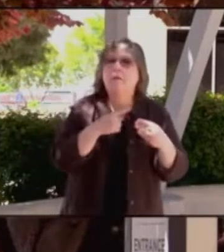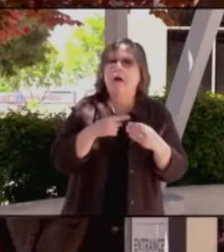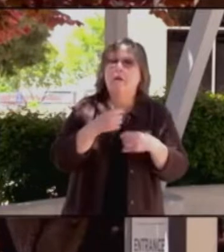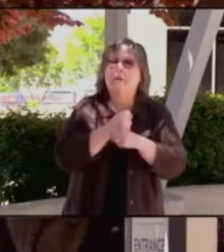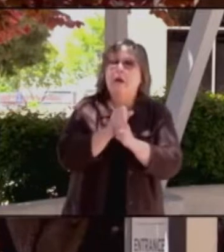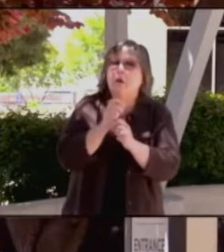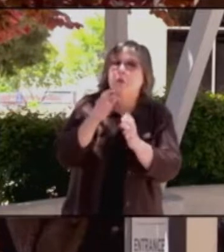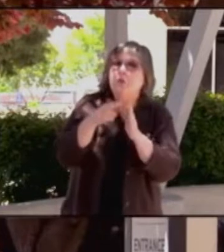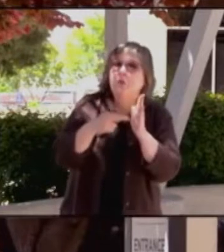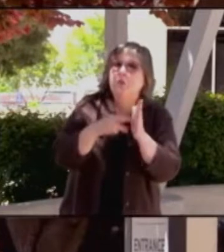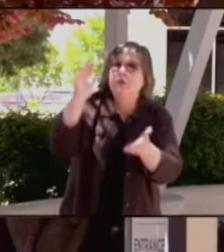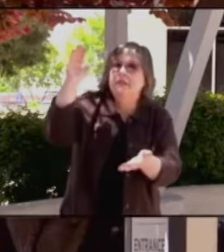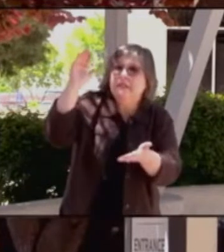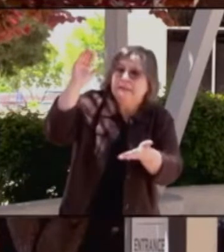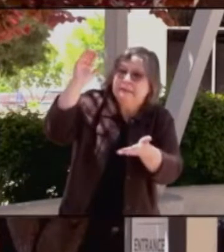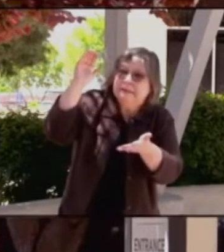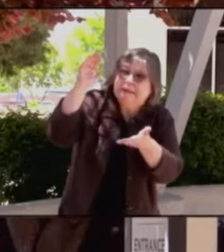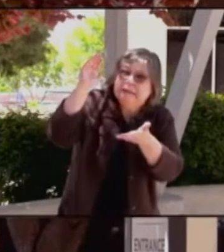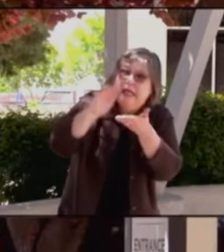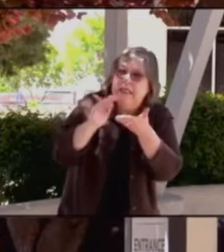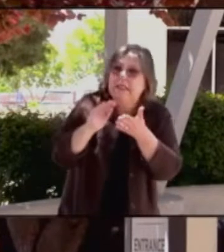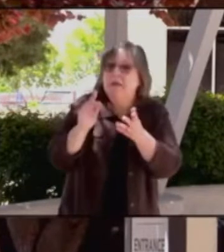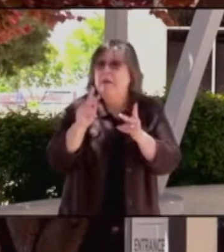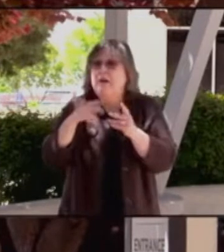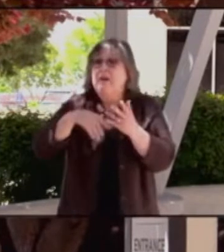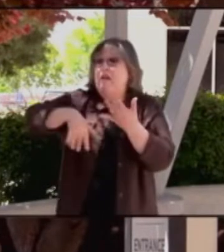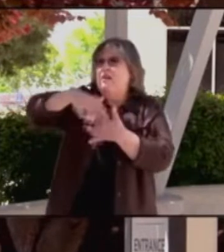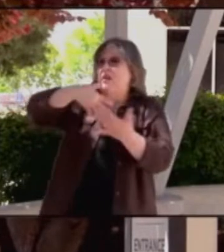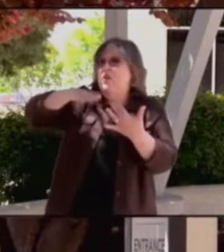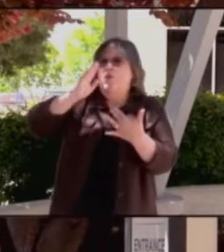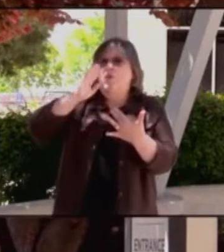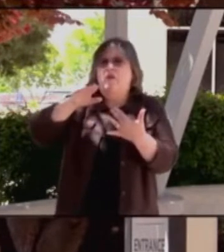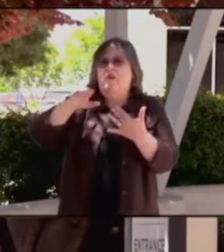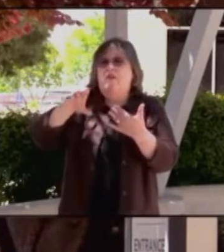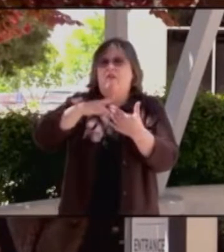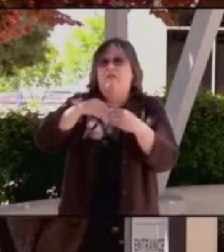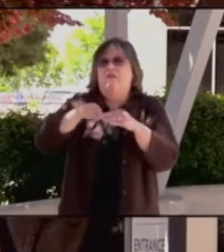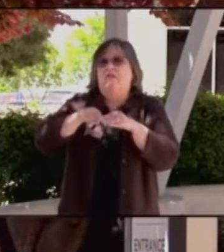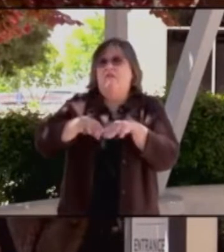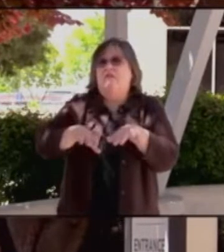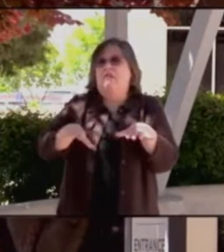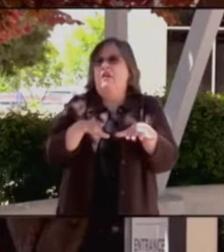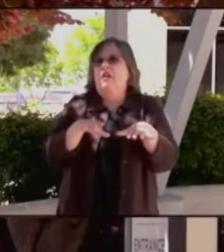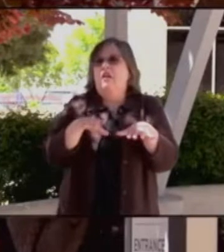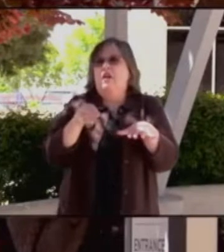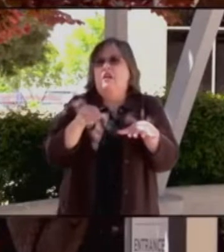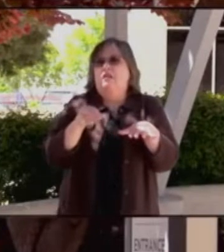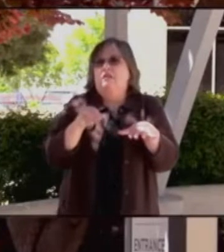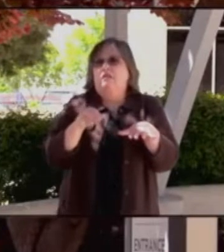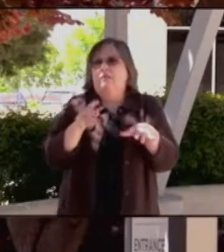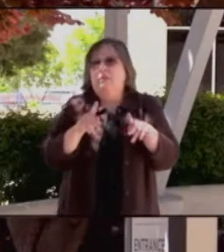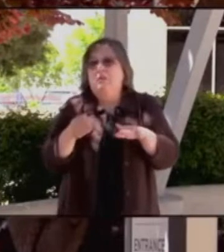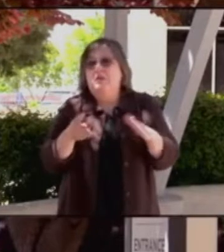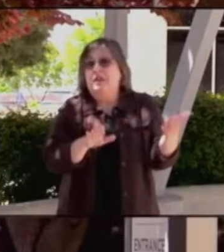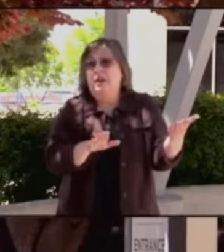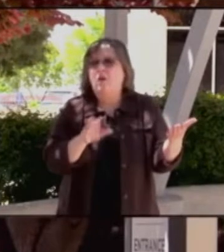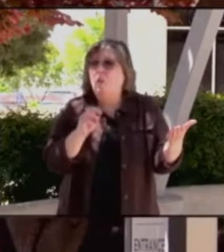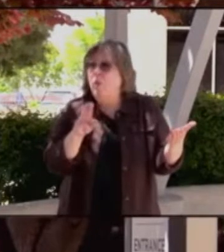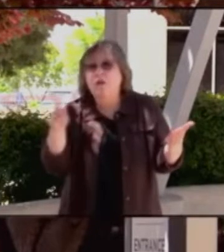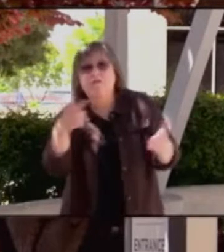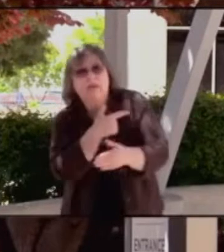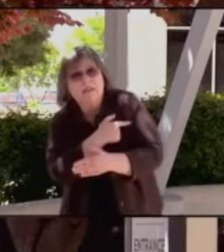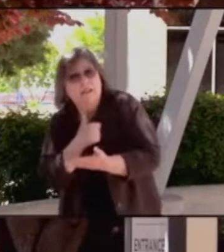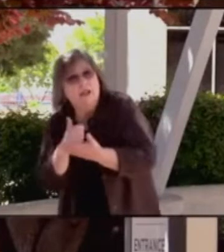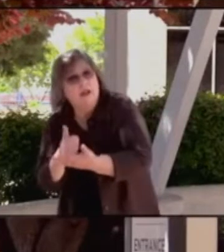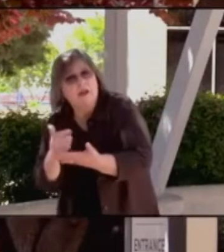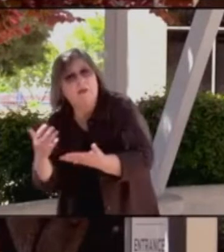and seeing rise in cases and deaths, and does the vaccine change that? And my answer is absolutely yes. We are in the position that